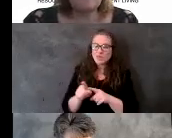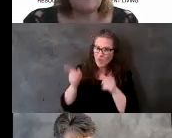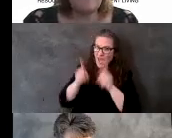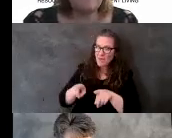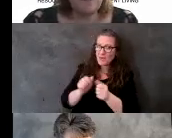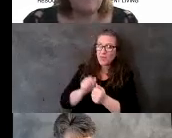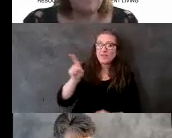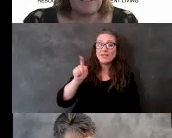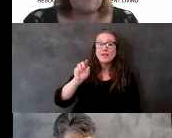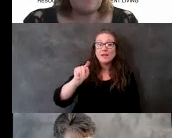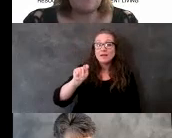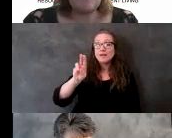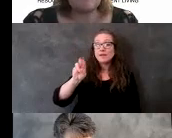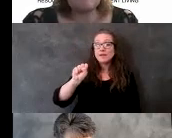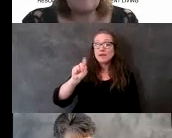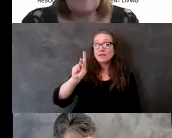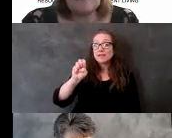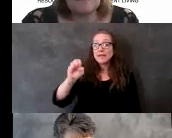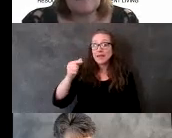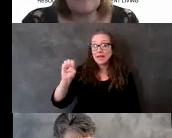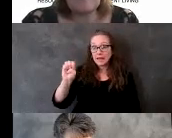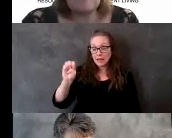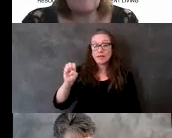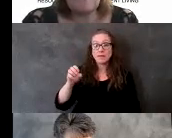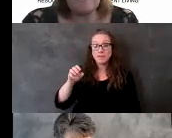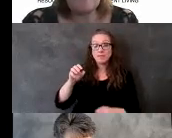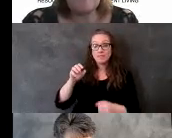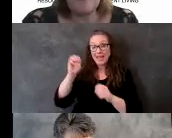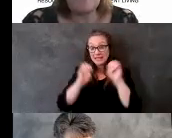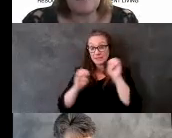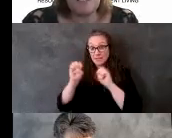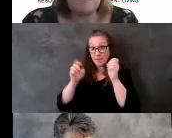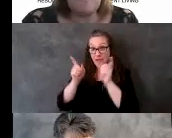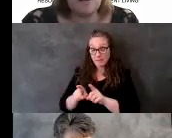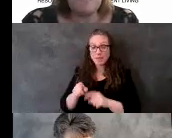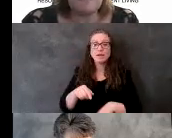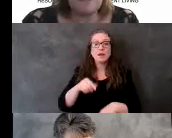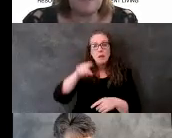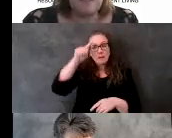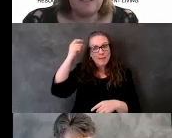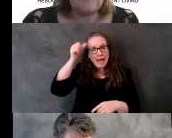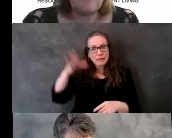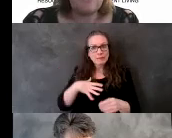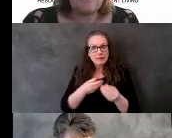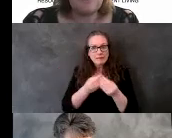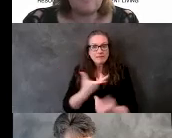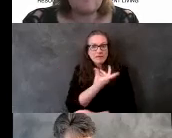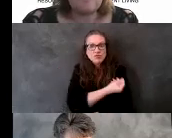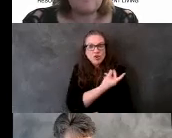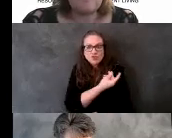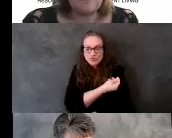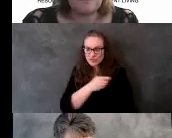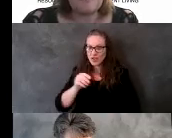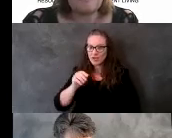lot of Black men were given syphilis and they didn't know that was what they were signing up for, obviously. And so you see